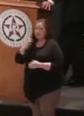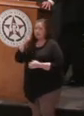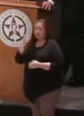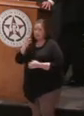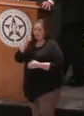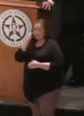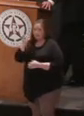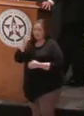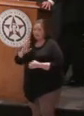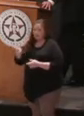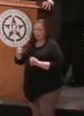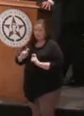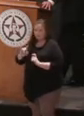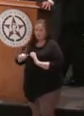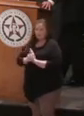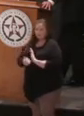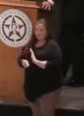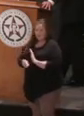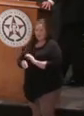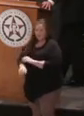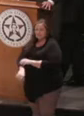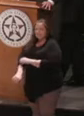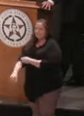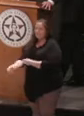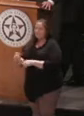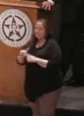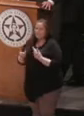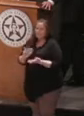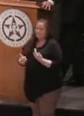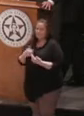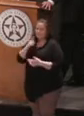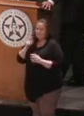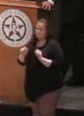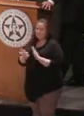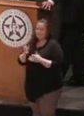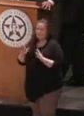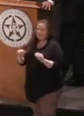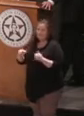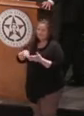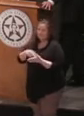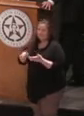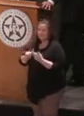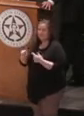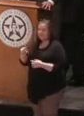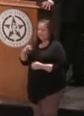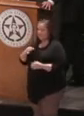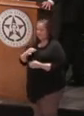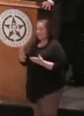reason why God gave me this talent. And no matter what, I was going to find a way to do it. The faculty